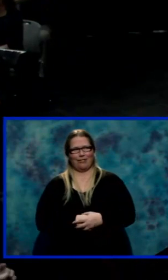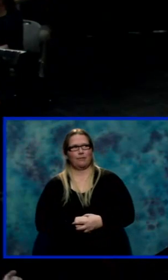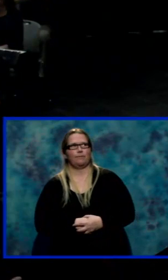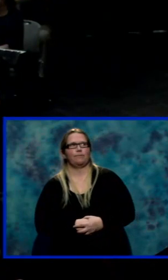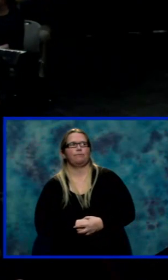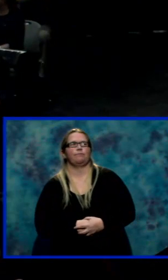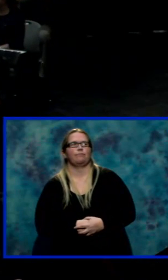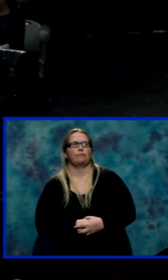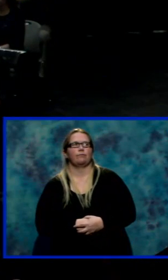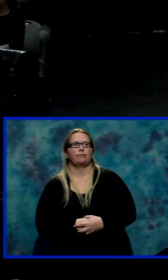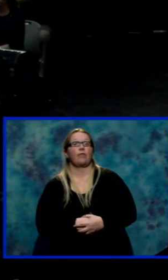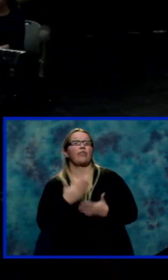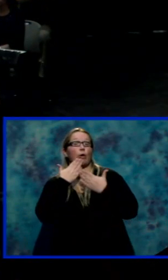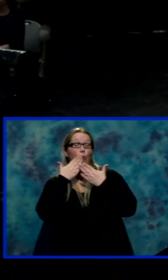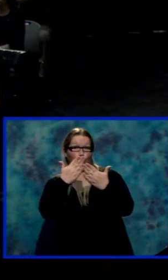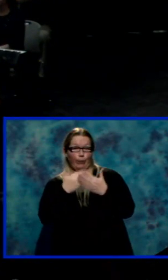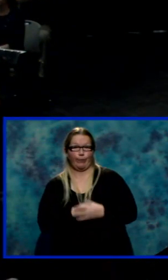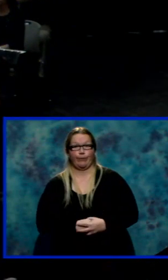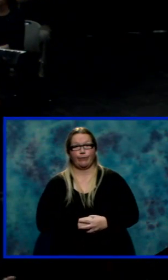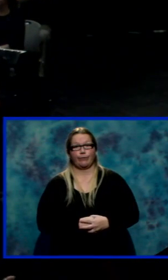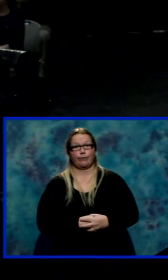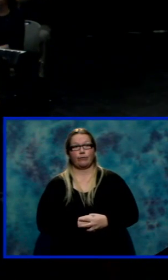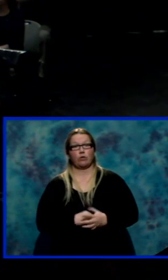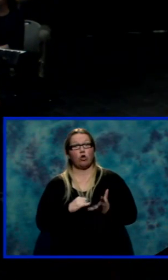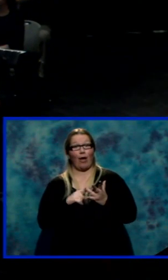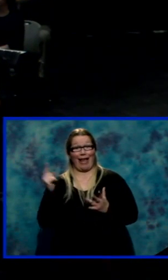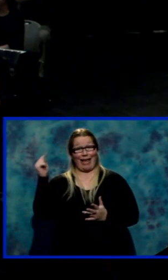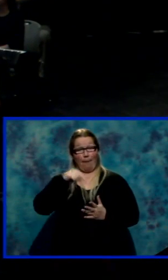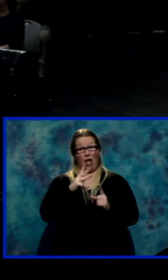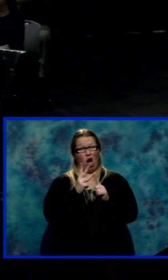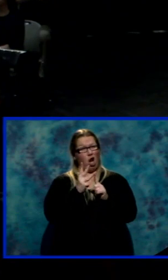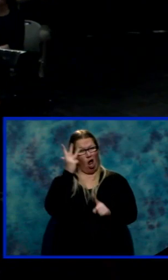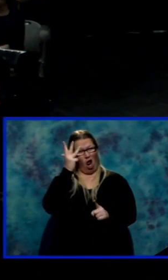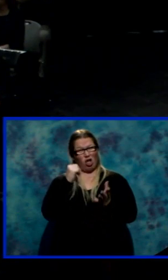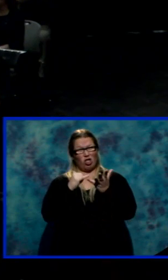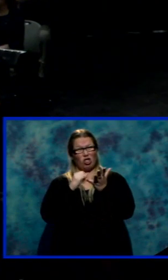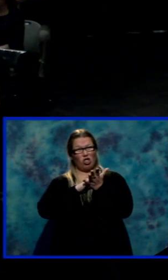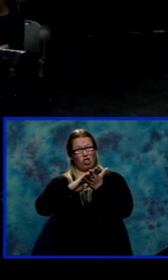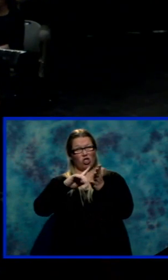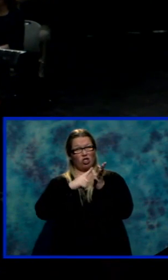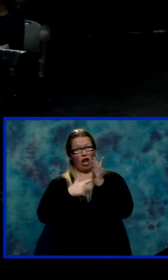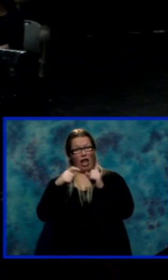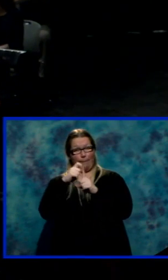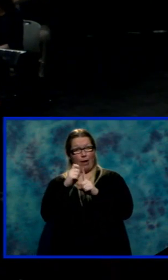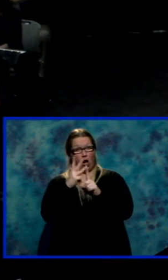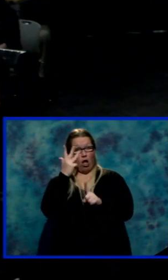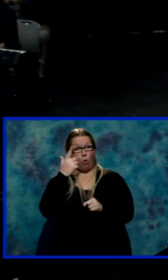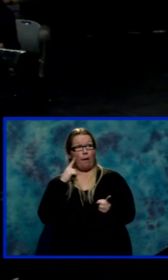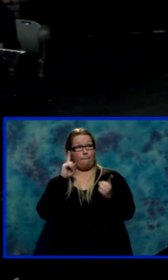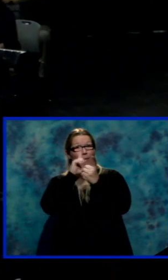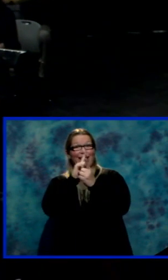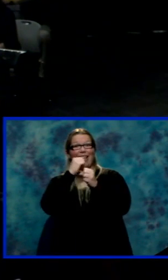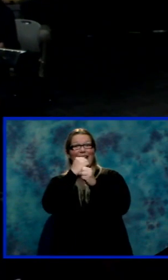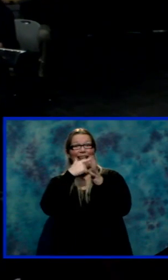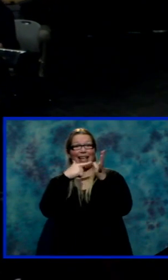Okay. Thank you. So come 9 o'clock sharp next Sunday. We're meeting at the